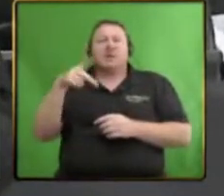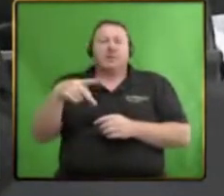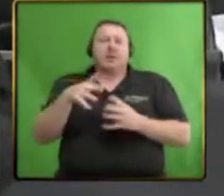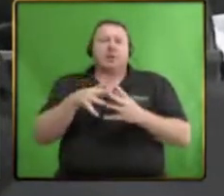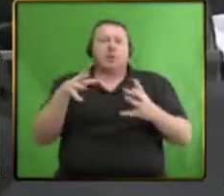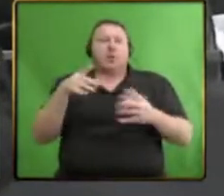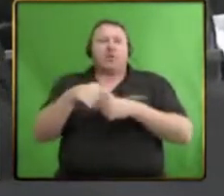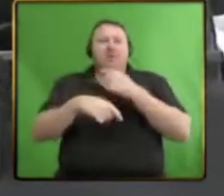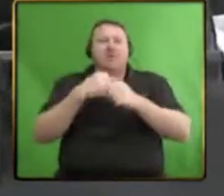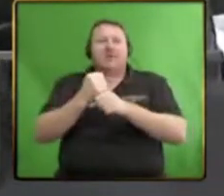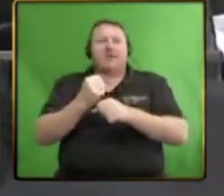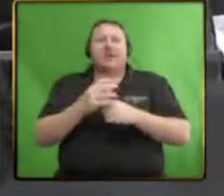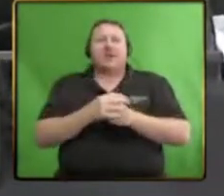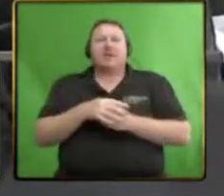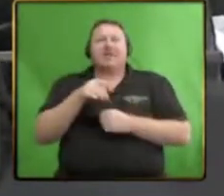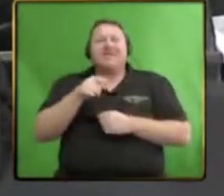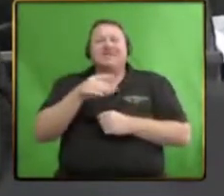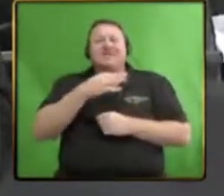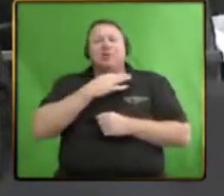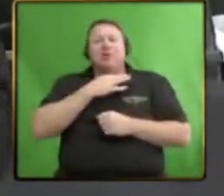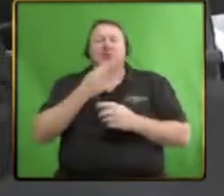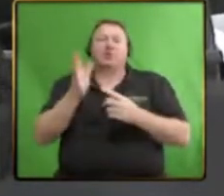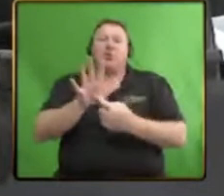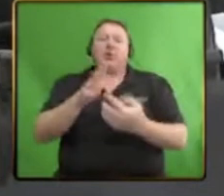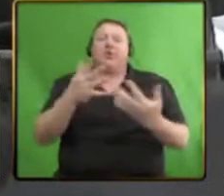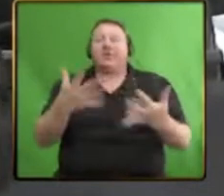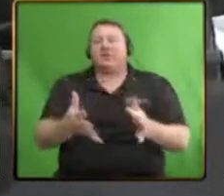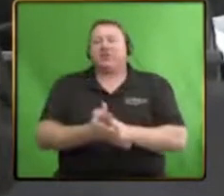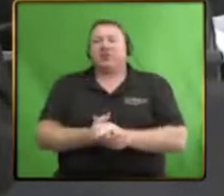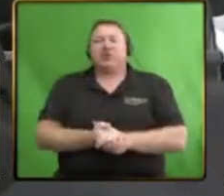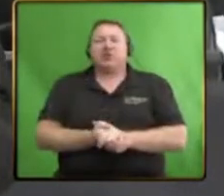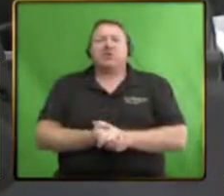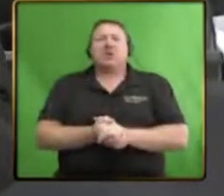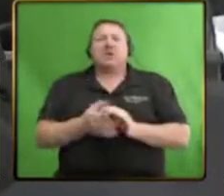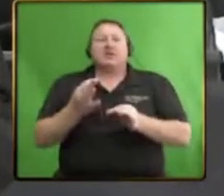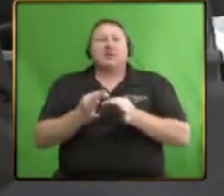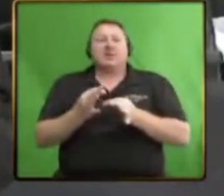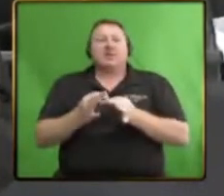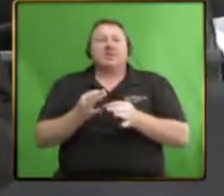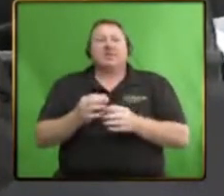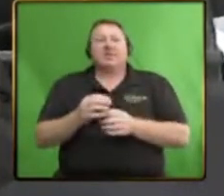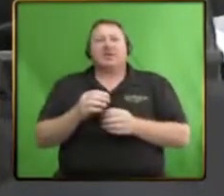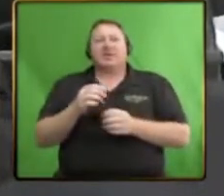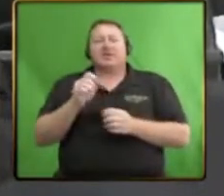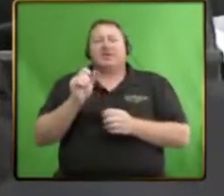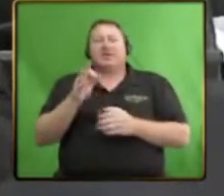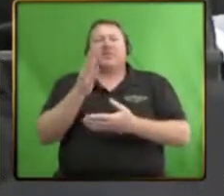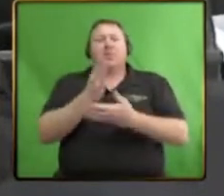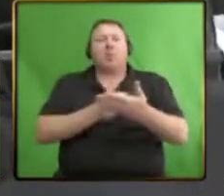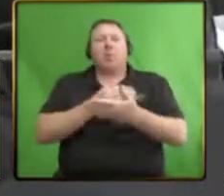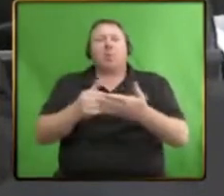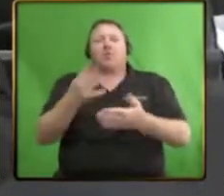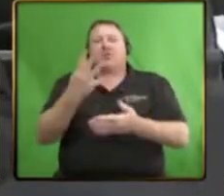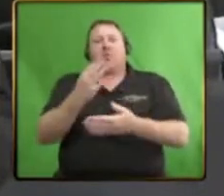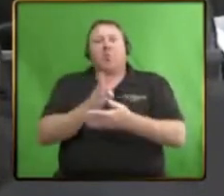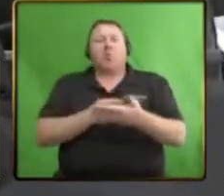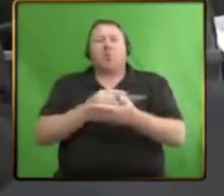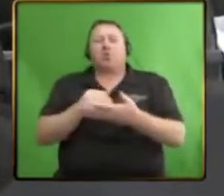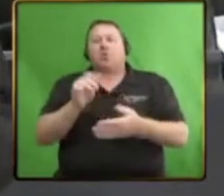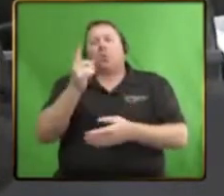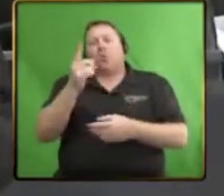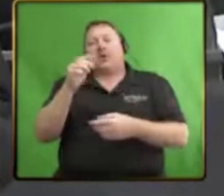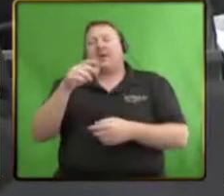of the fiscal risks identified, particularly if it continues into the next and following quarters. The ACDP